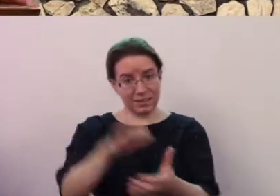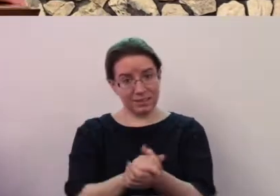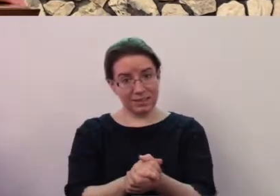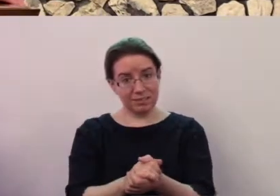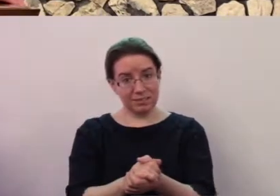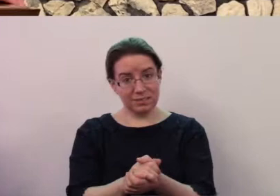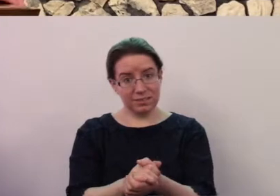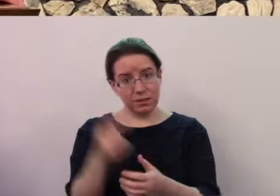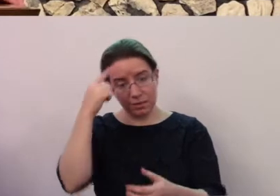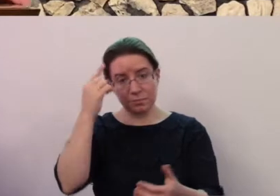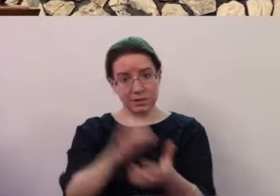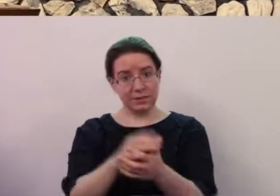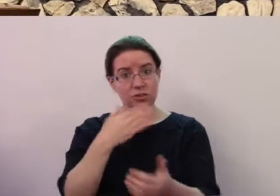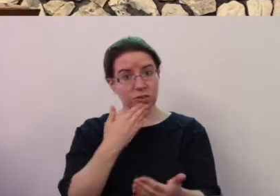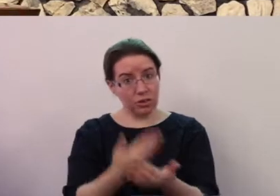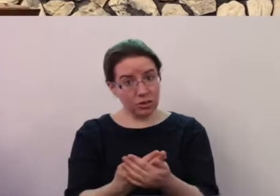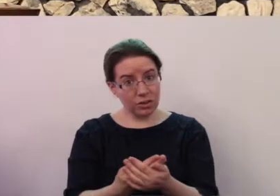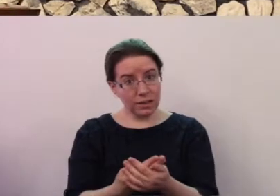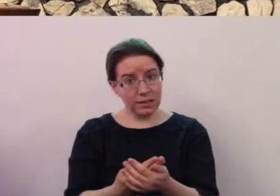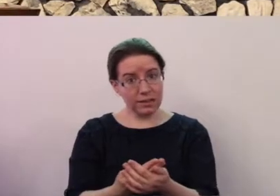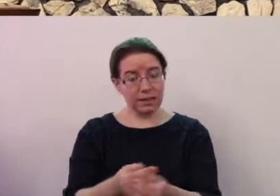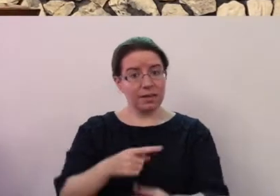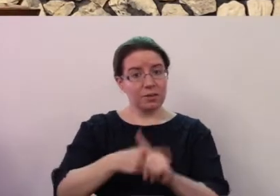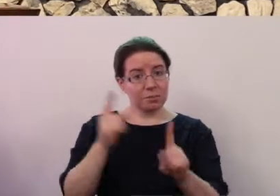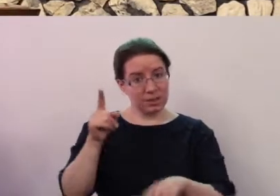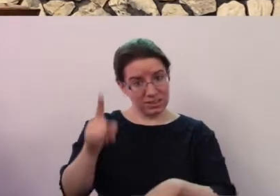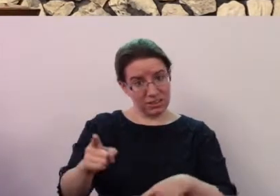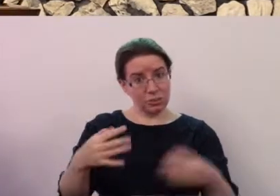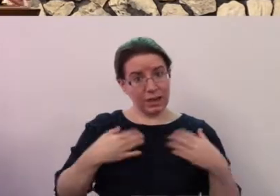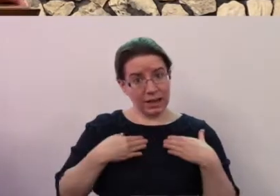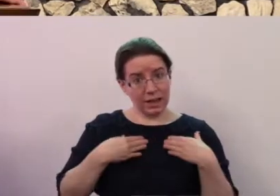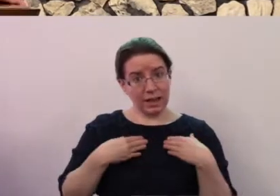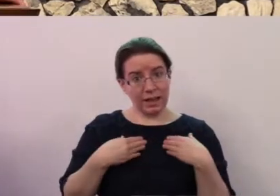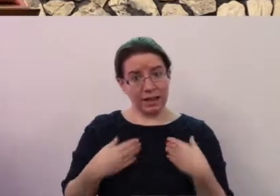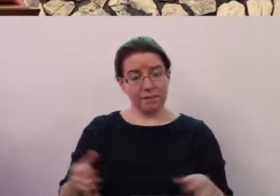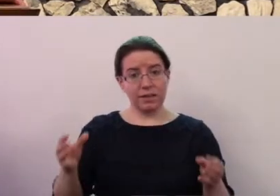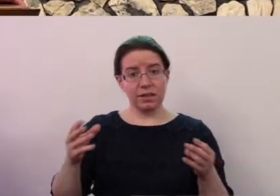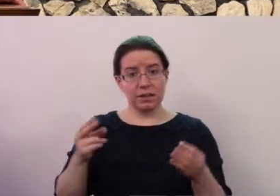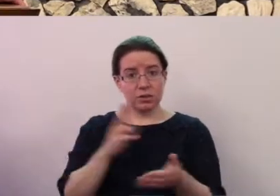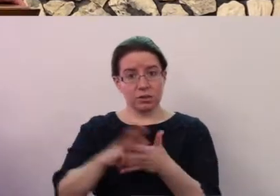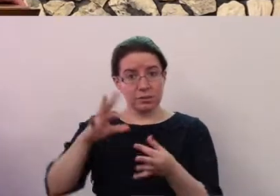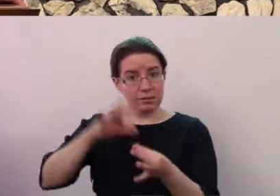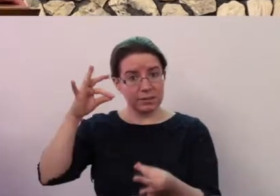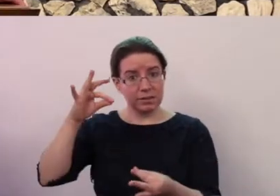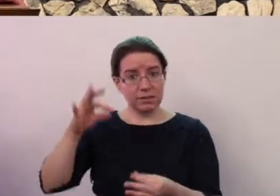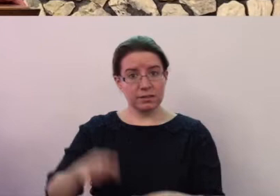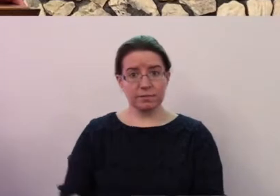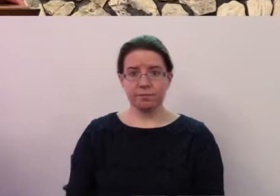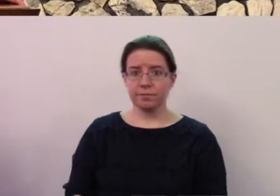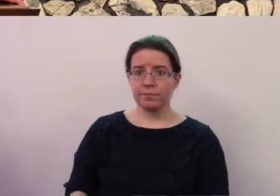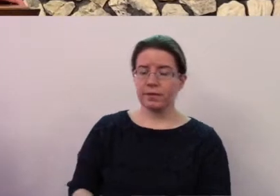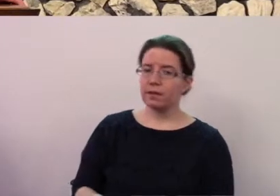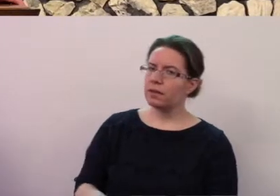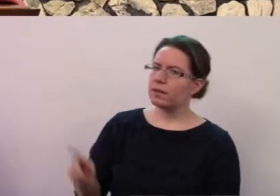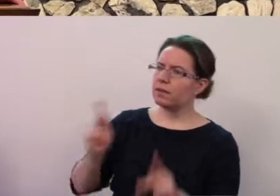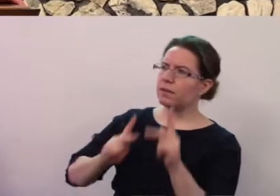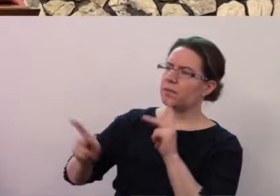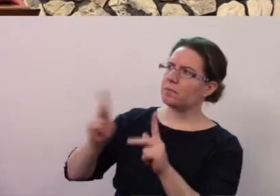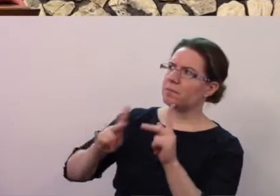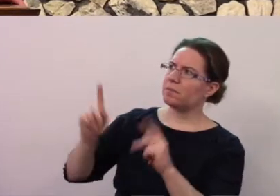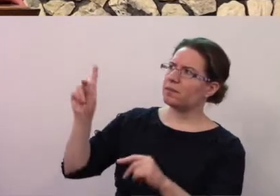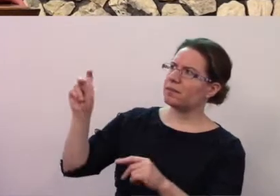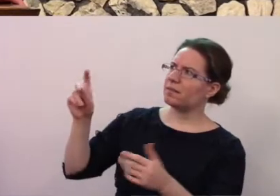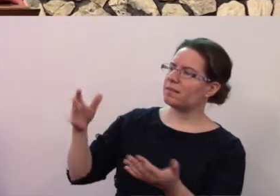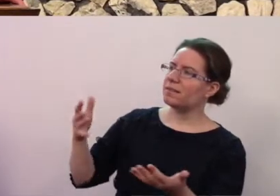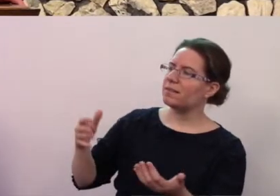it's good that you believe. It's good to see what God's doing in your life. But have you received the Holy Ghost since you believe? And they said unto him, we've not so